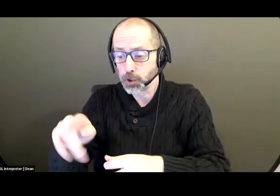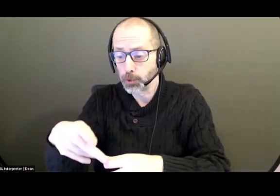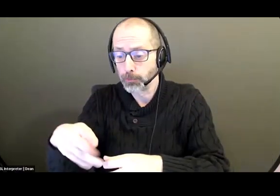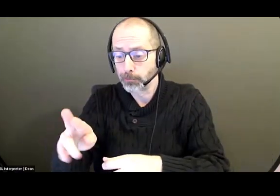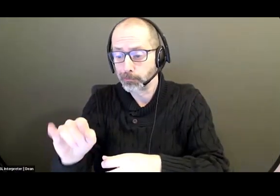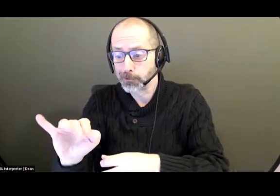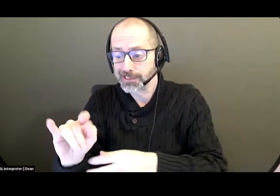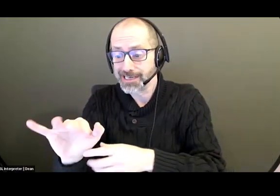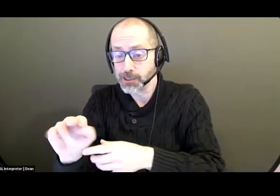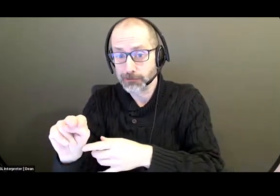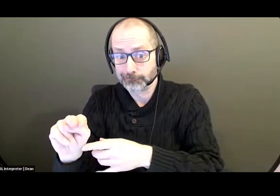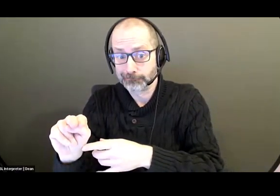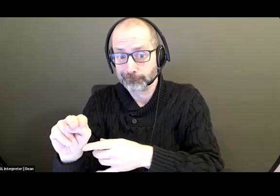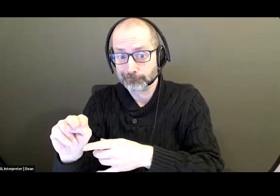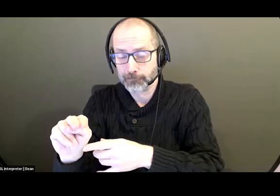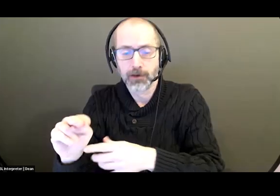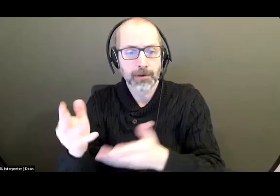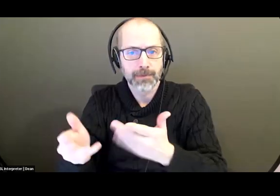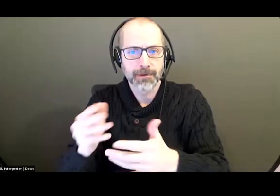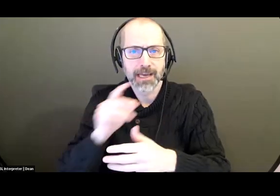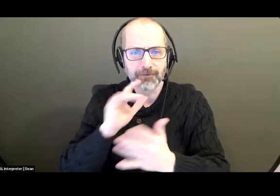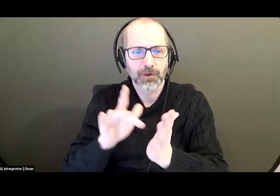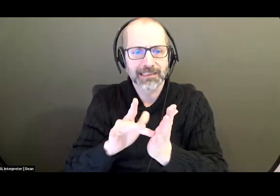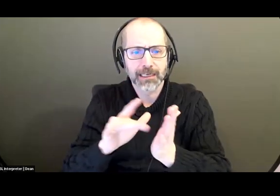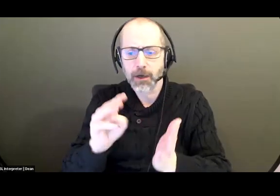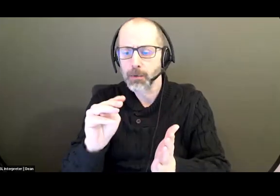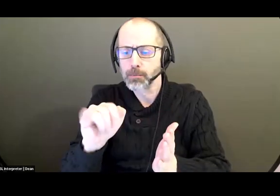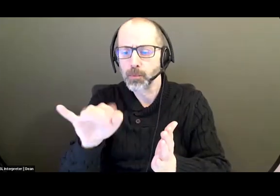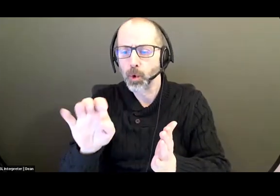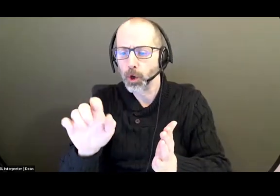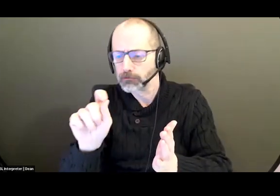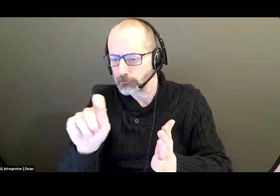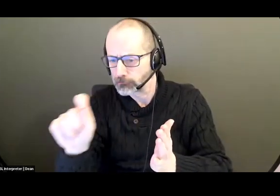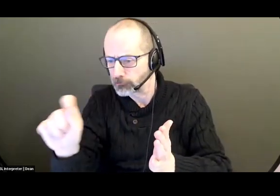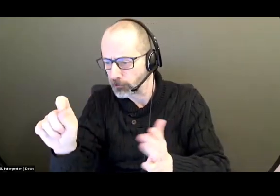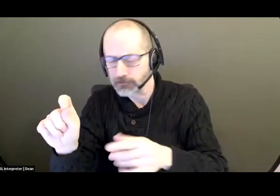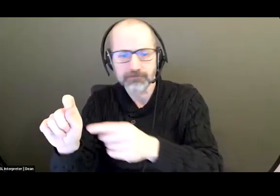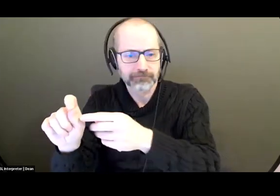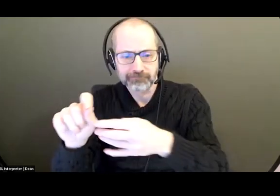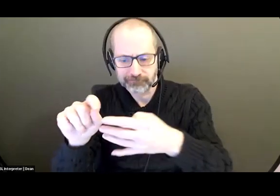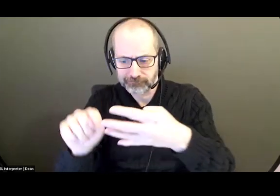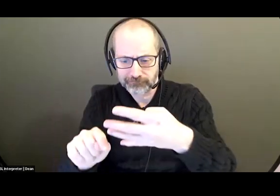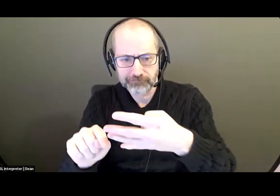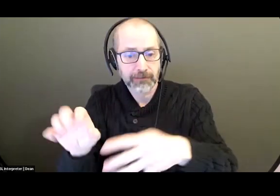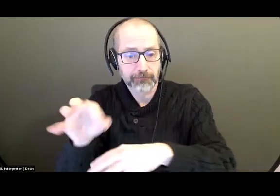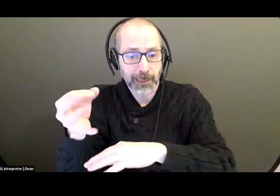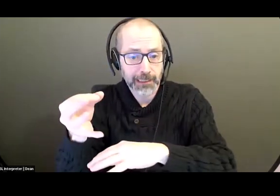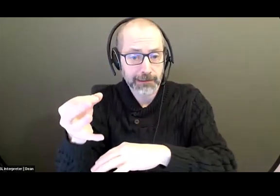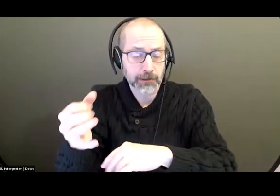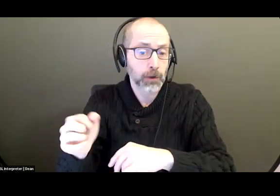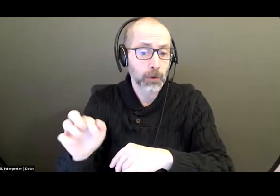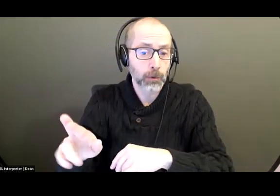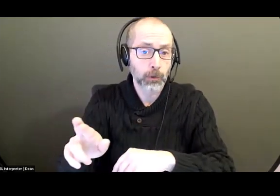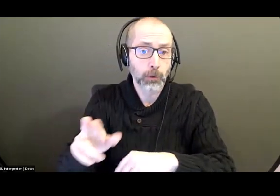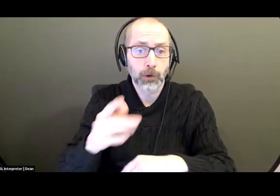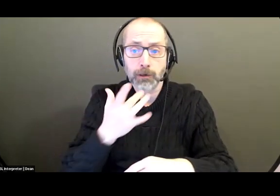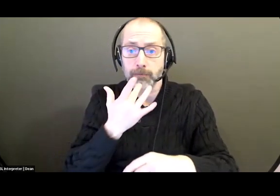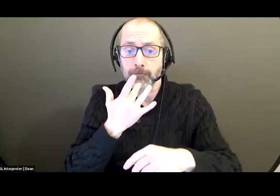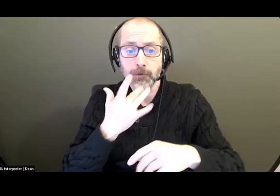shown in the slide. You might need to click more to find it, but once you find that button, just select